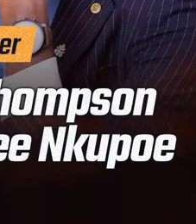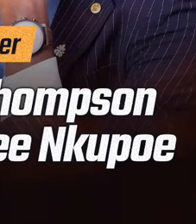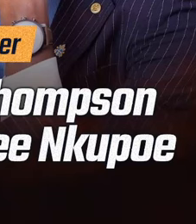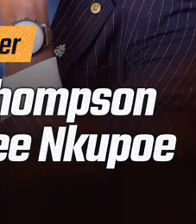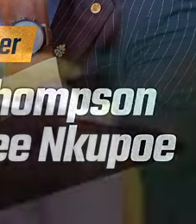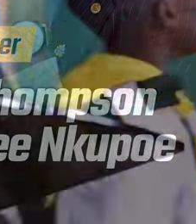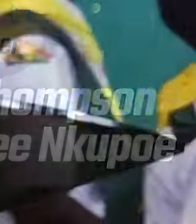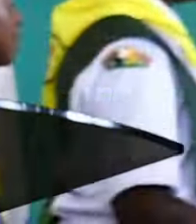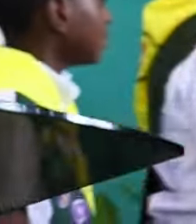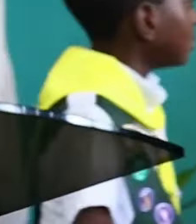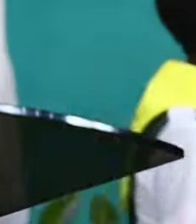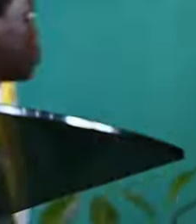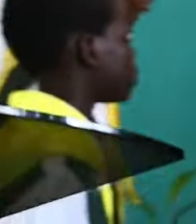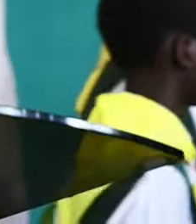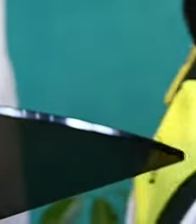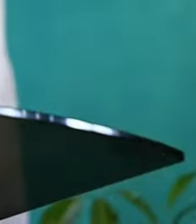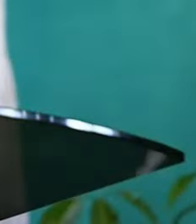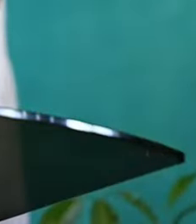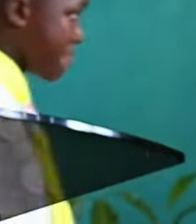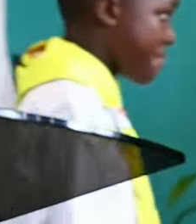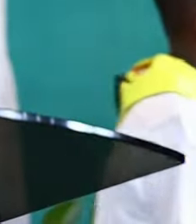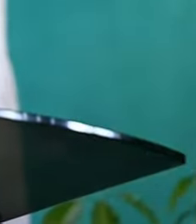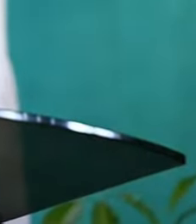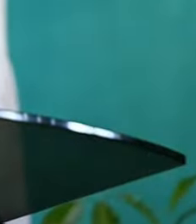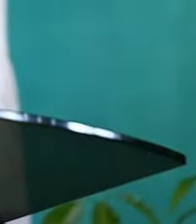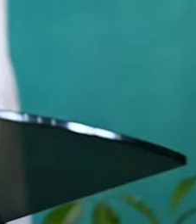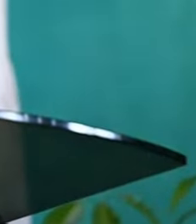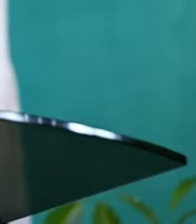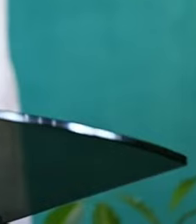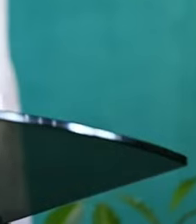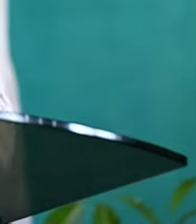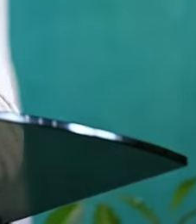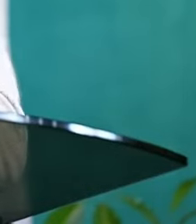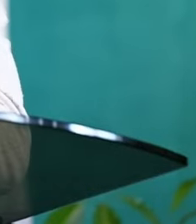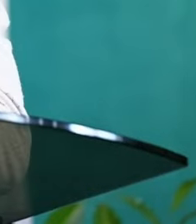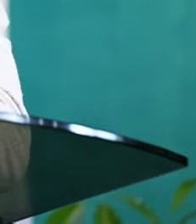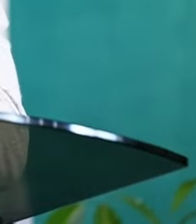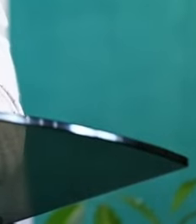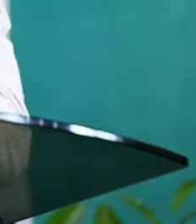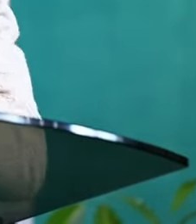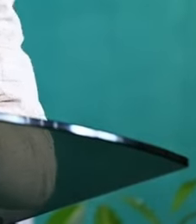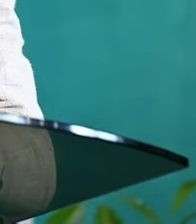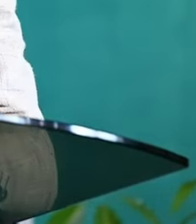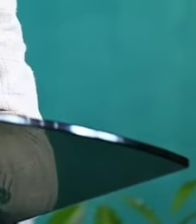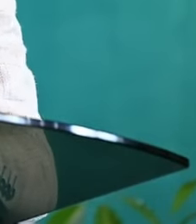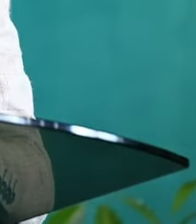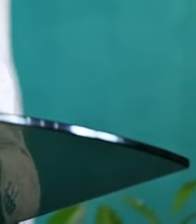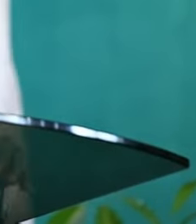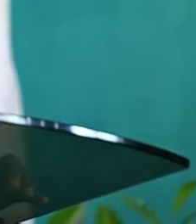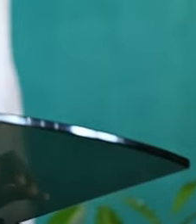Happy Sabbath. Happy day. God is good all the